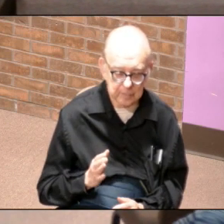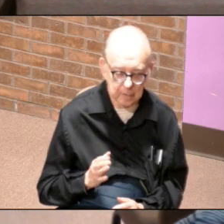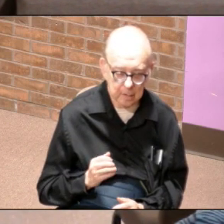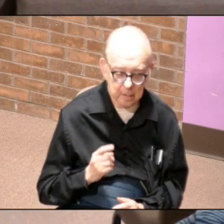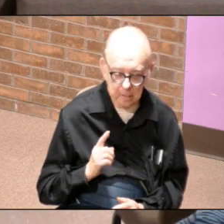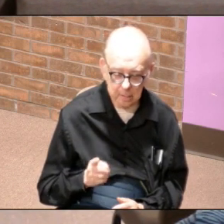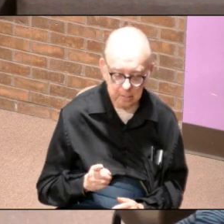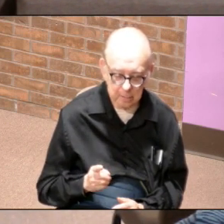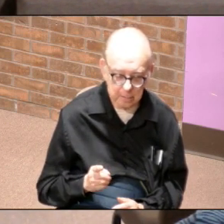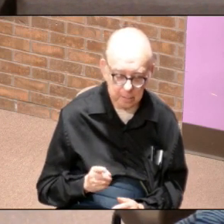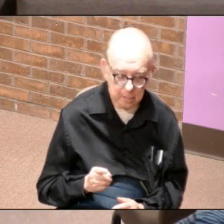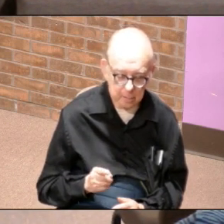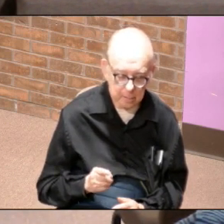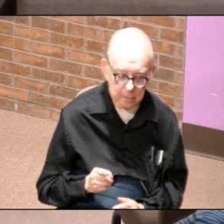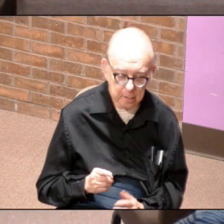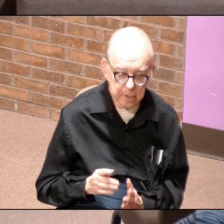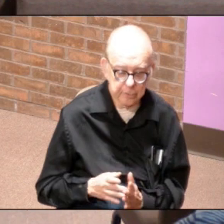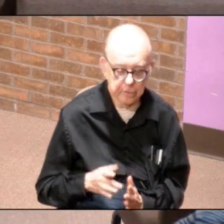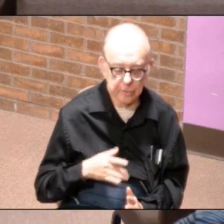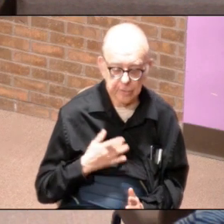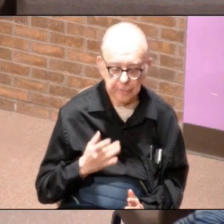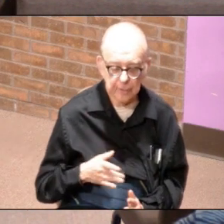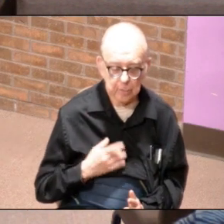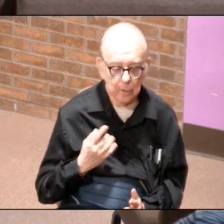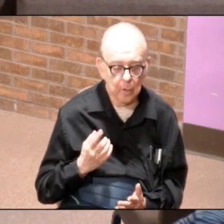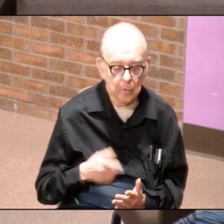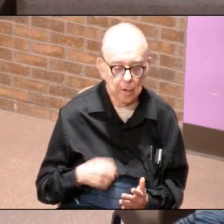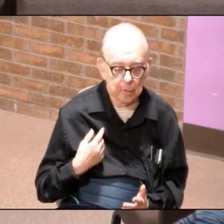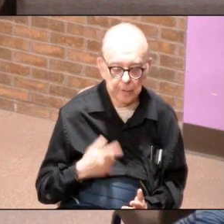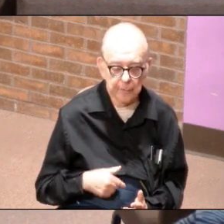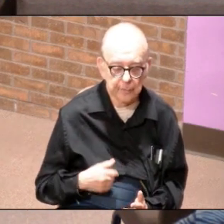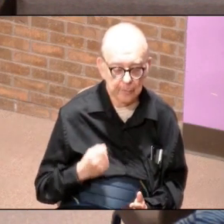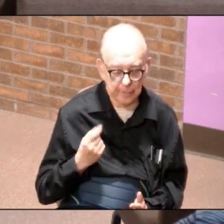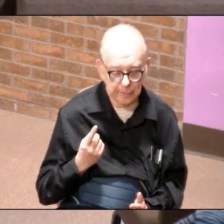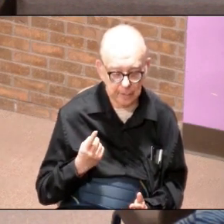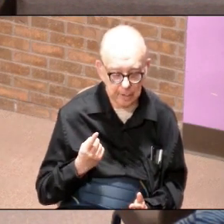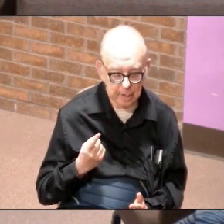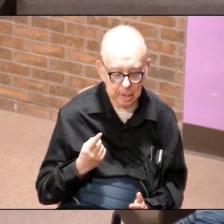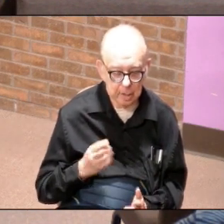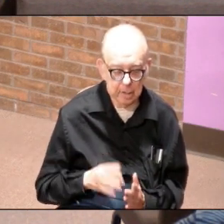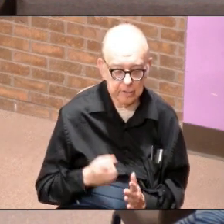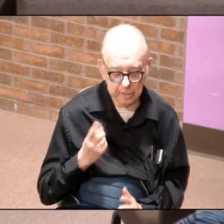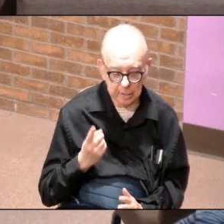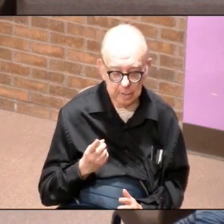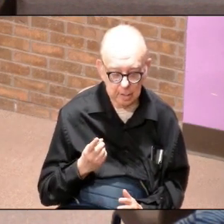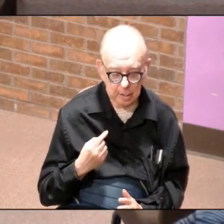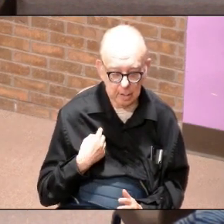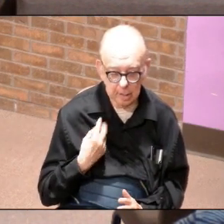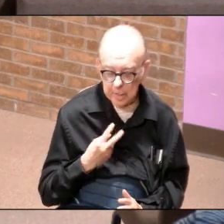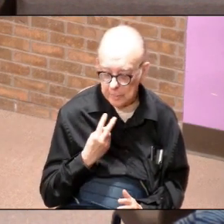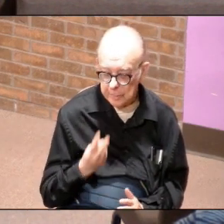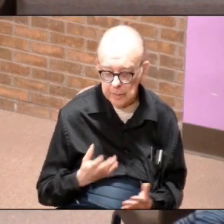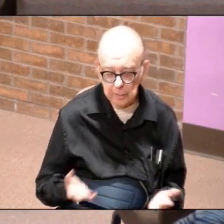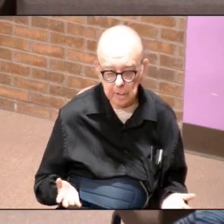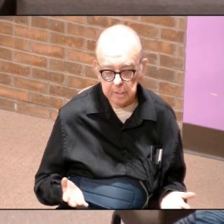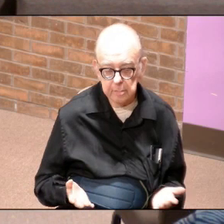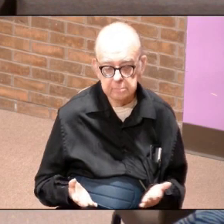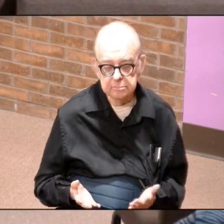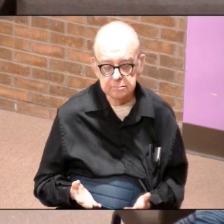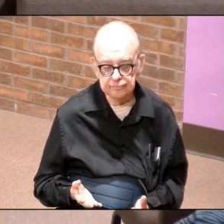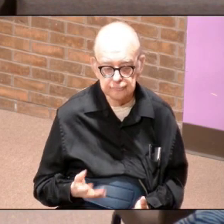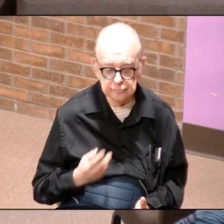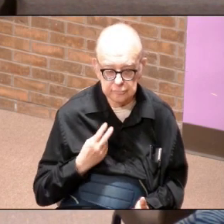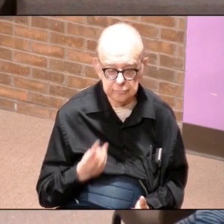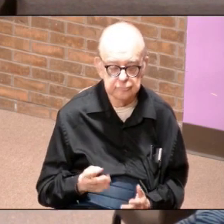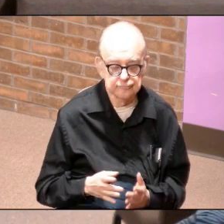flesh, and he felt what we feel. So he understands. And so what do we see?